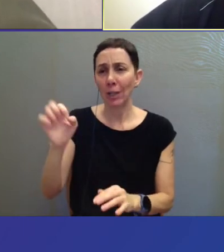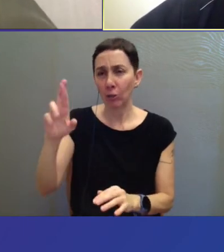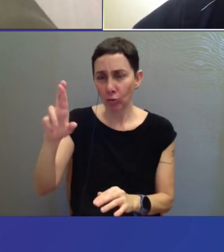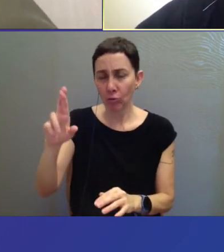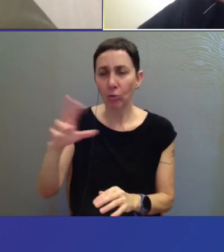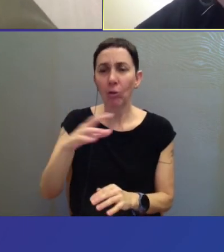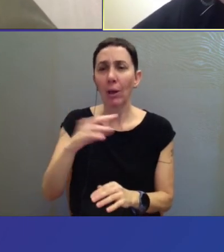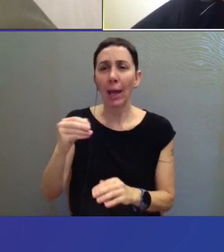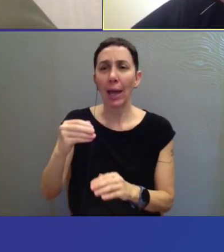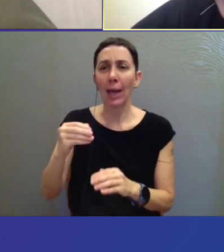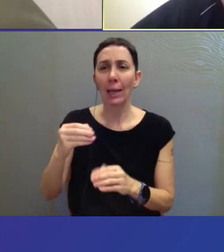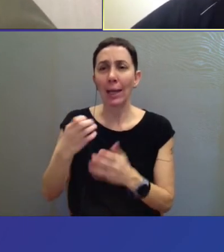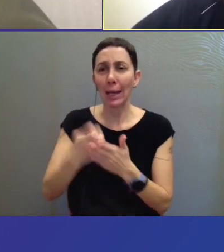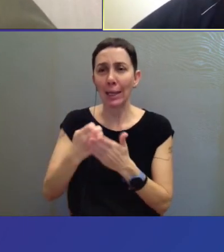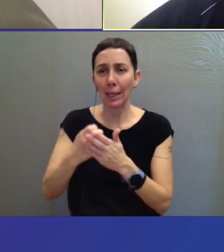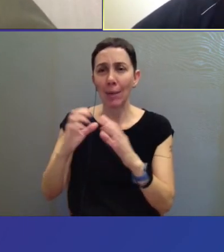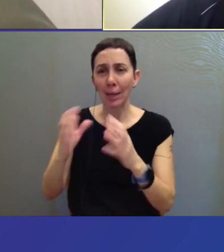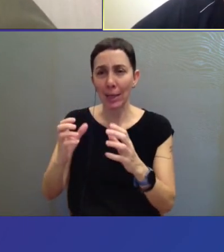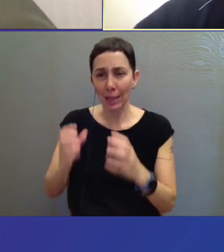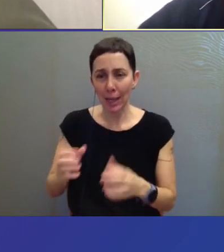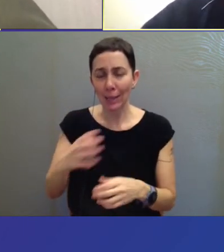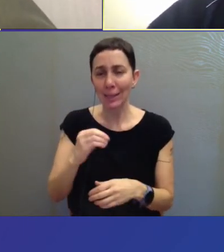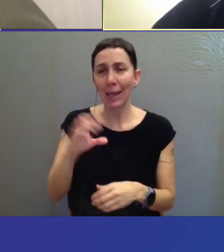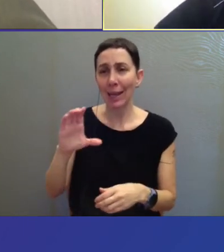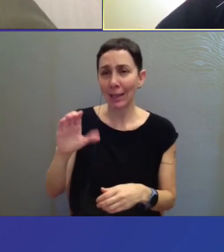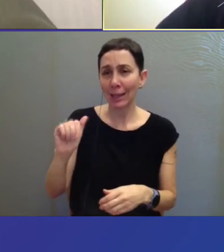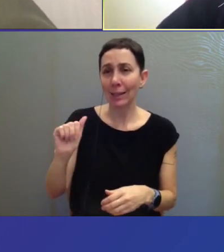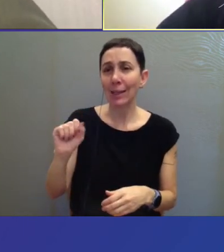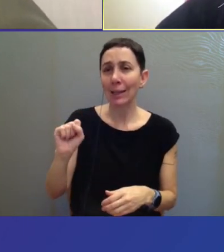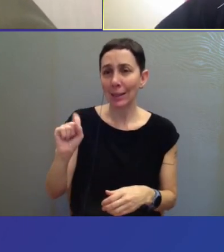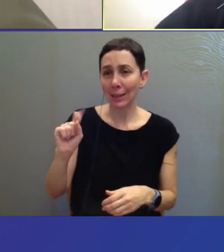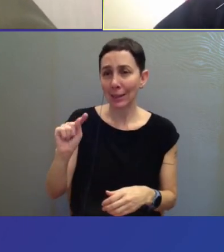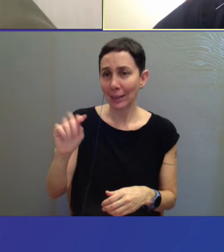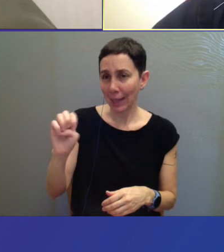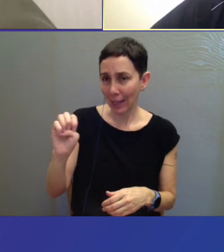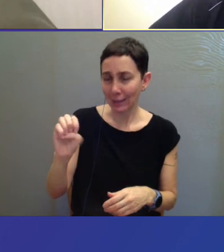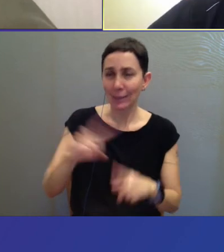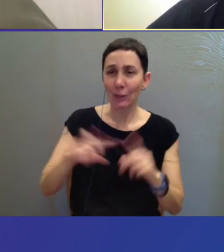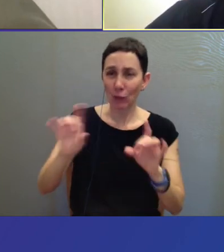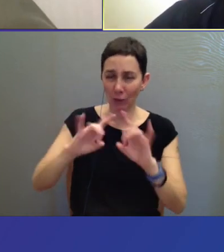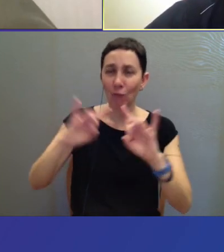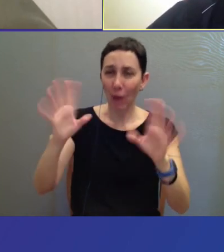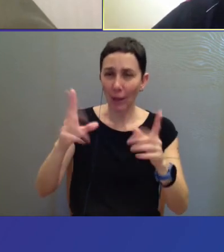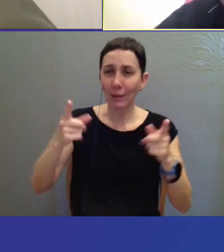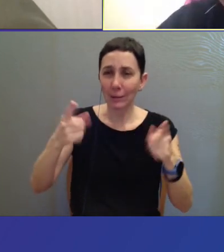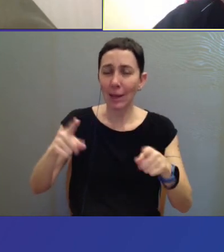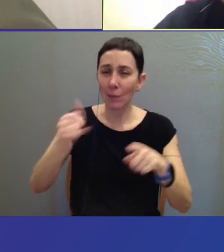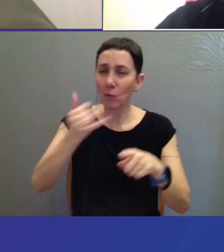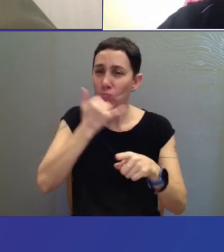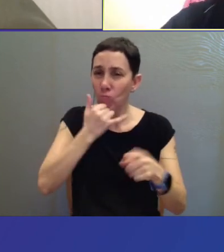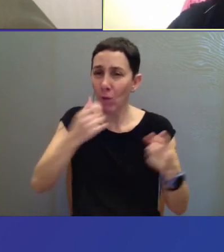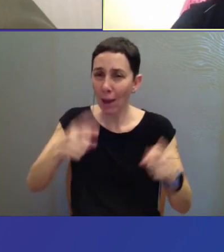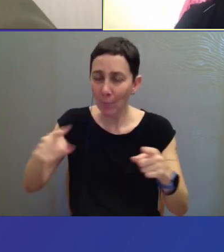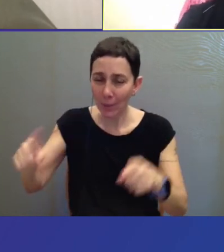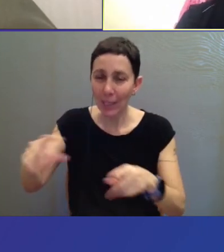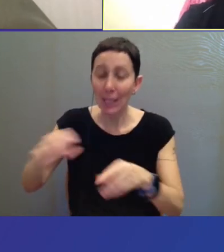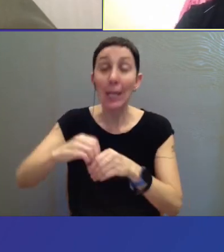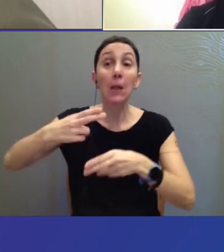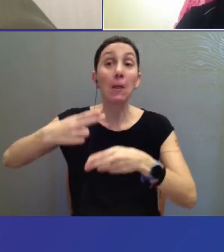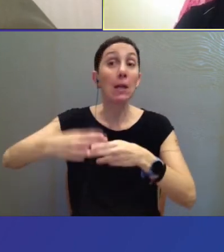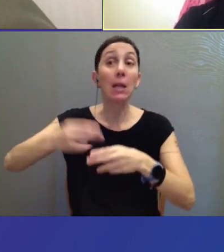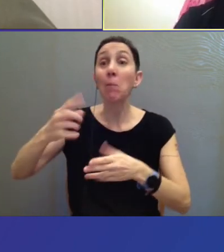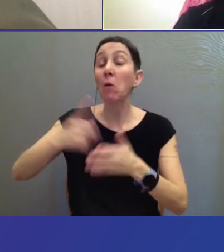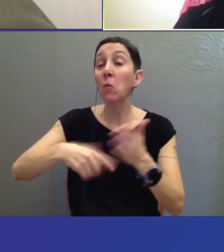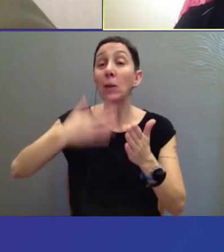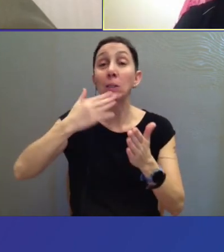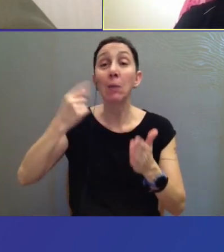class, and that has happened with regard to caste. And Absolutely. all these violences in the name of what is best